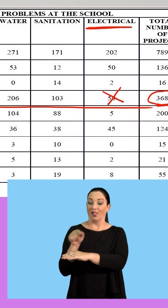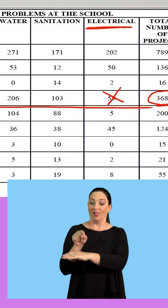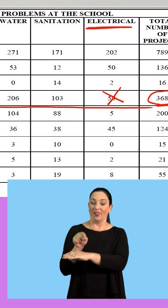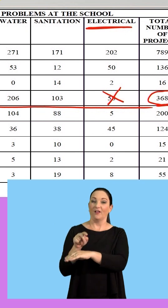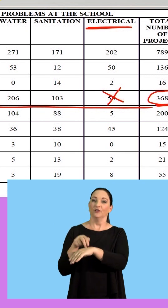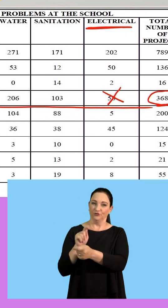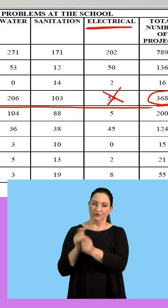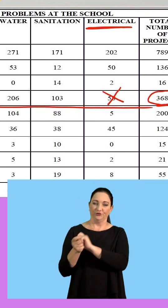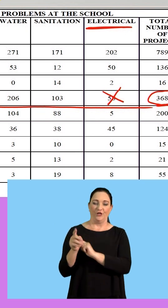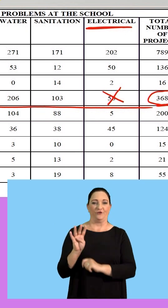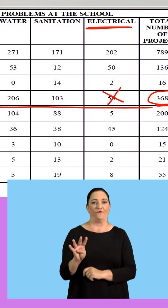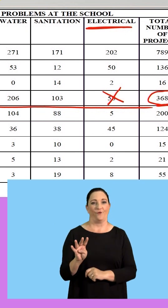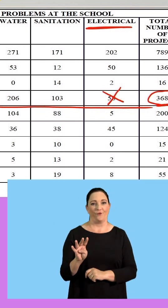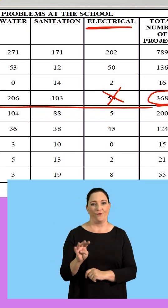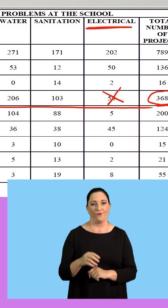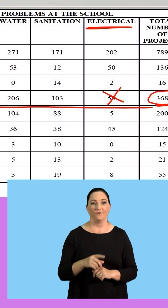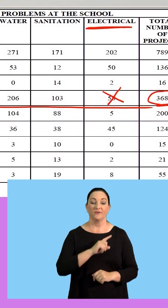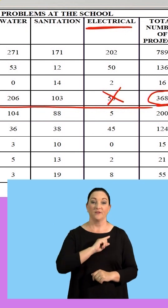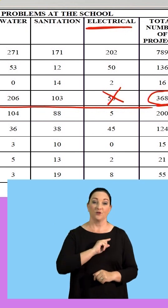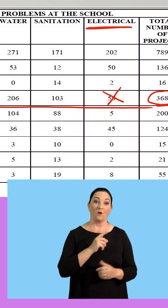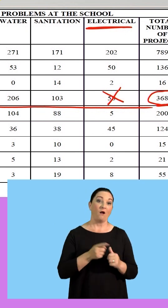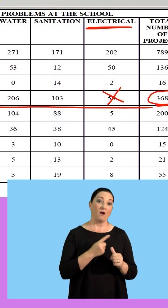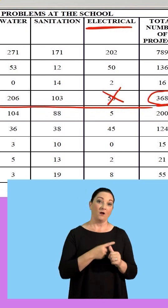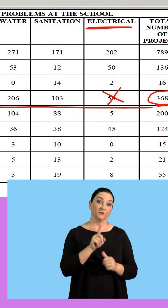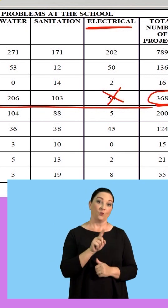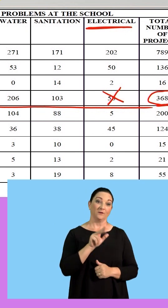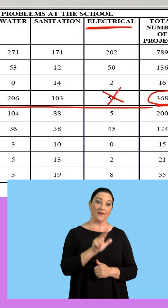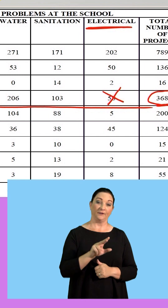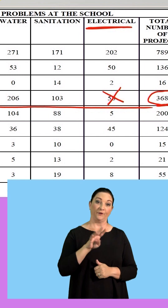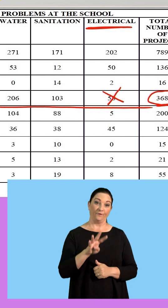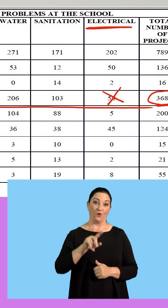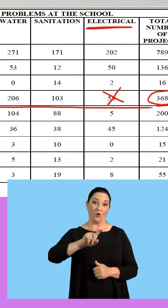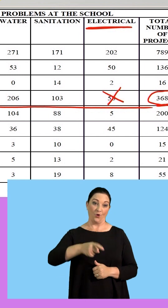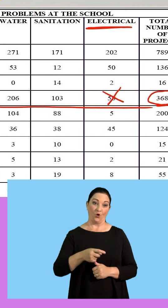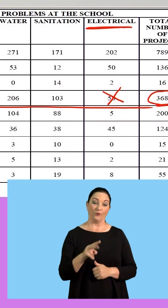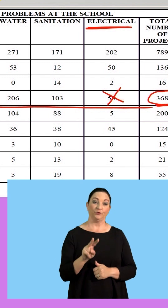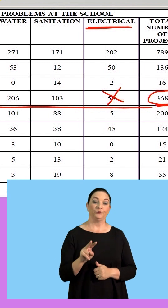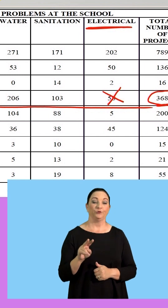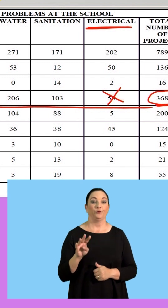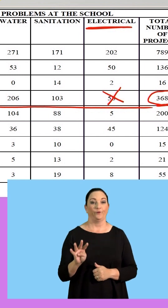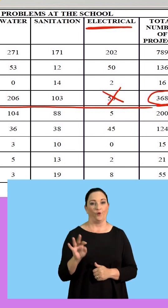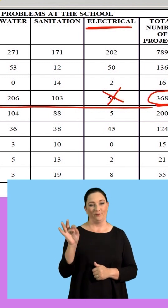5. So therefore, this 3 here need to change to a 4. So therefore, it will become